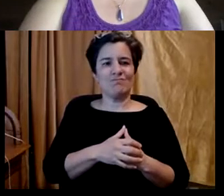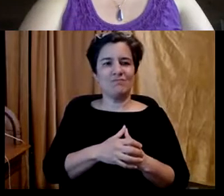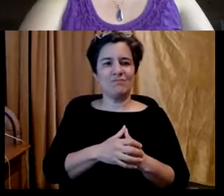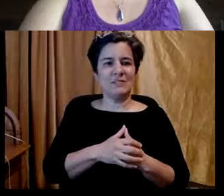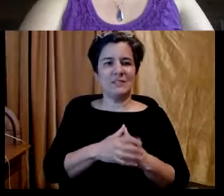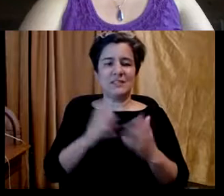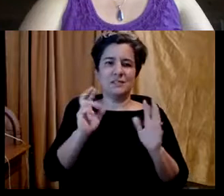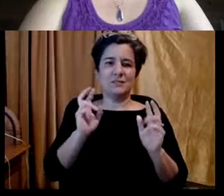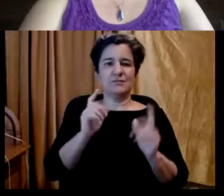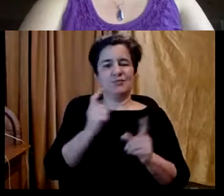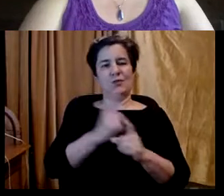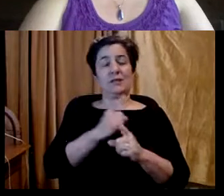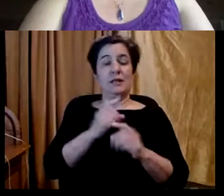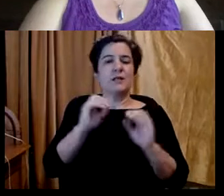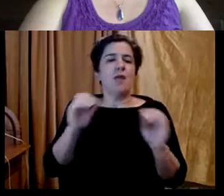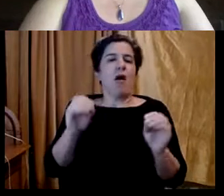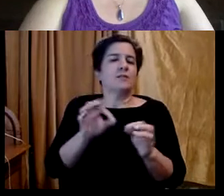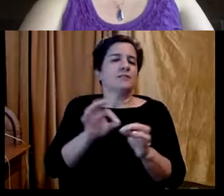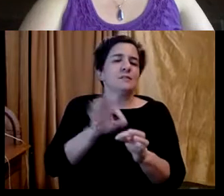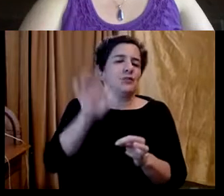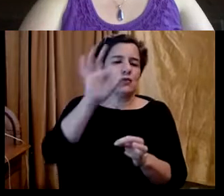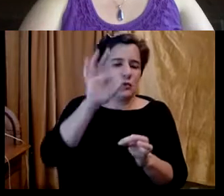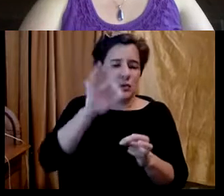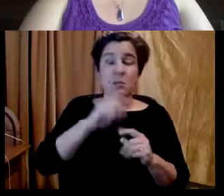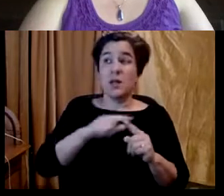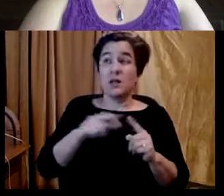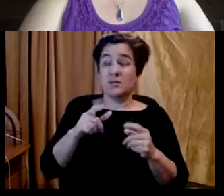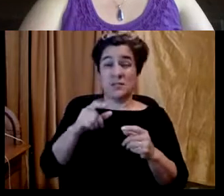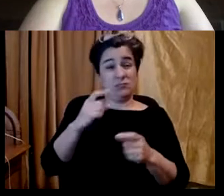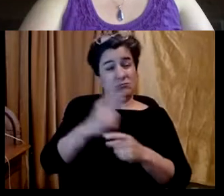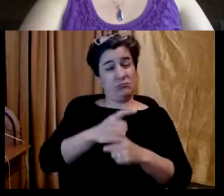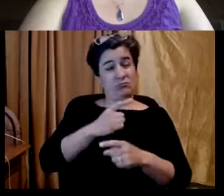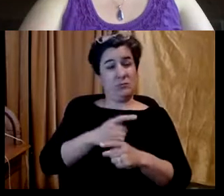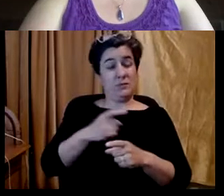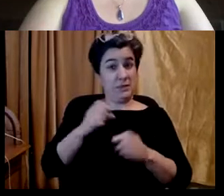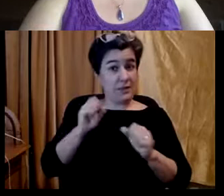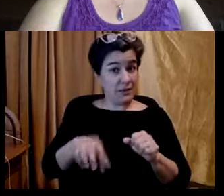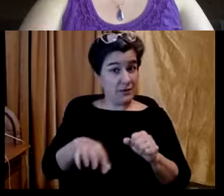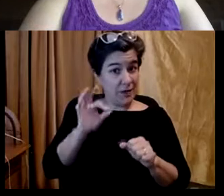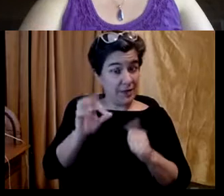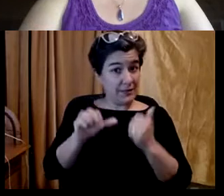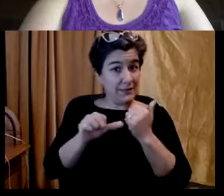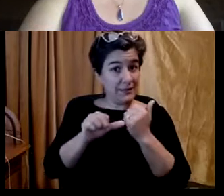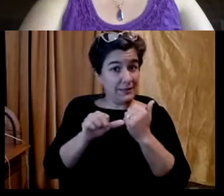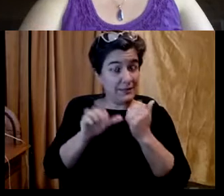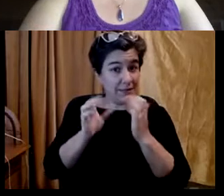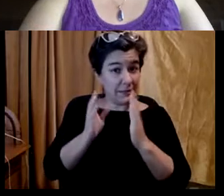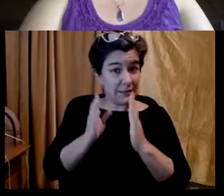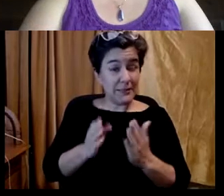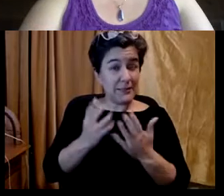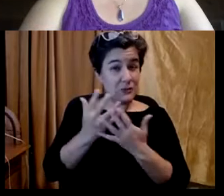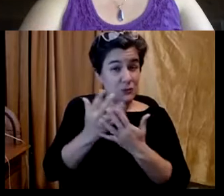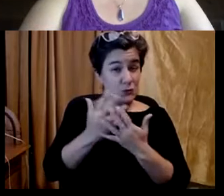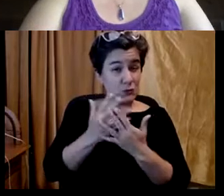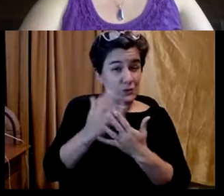non-spiritual, I should say, would be, is there maybe a way you can get an assistant who screens all of